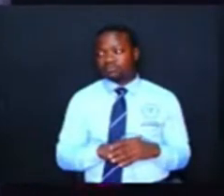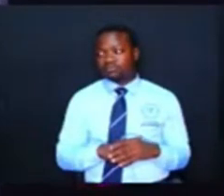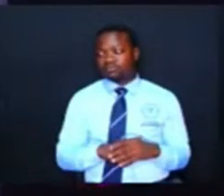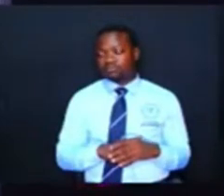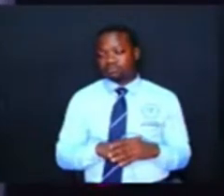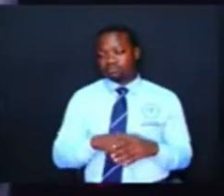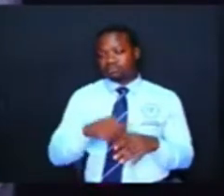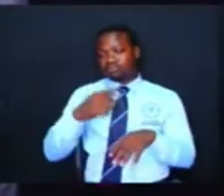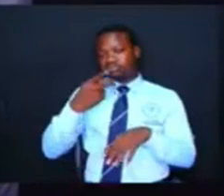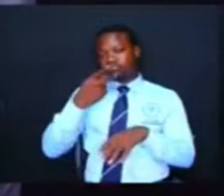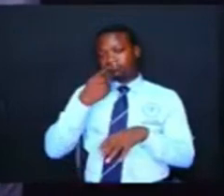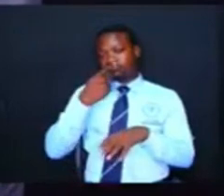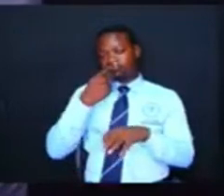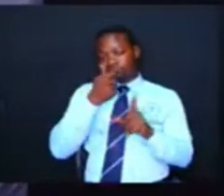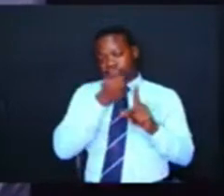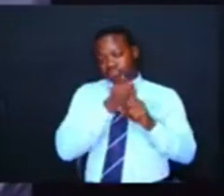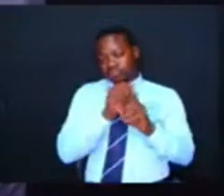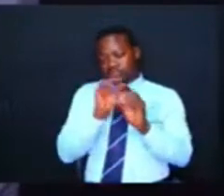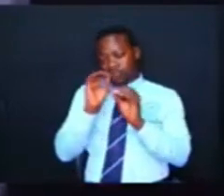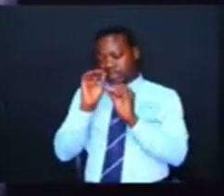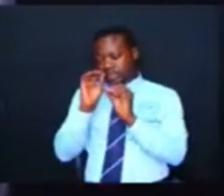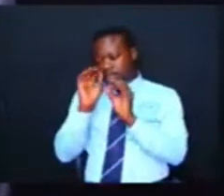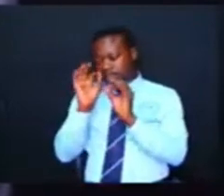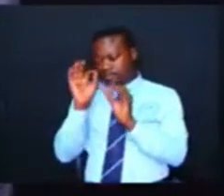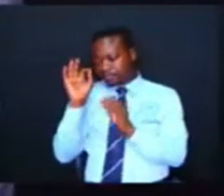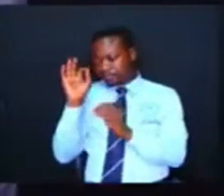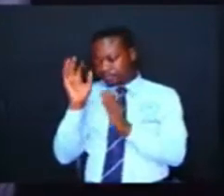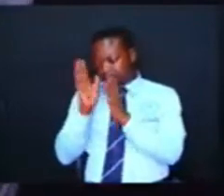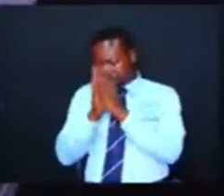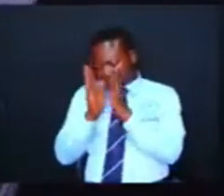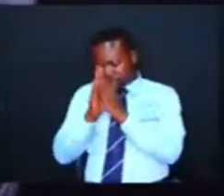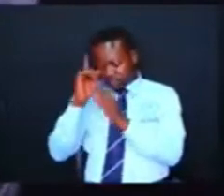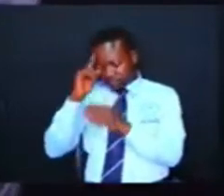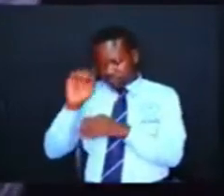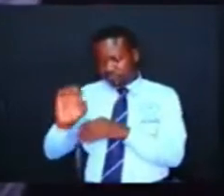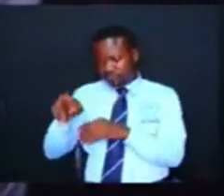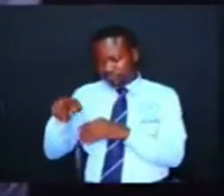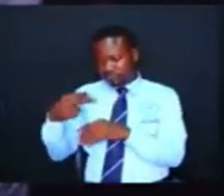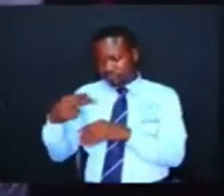Paul was praying for the Ephesians that their heart will be strong.